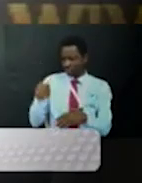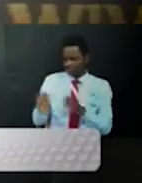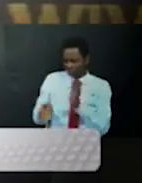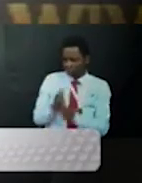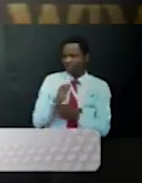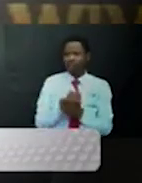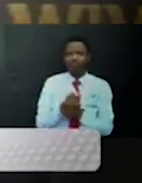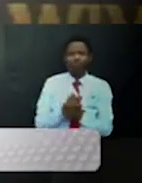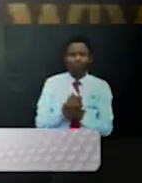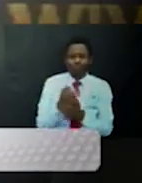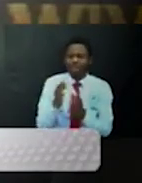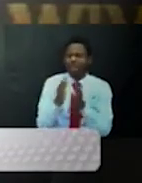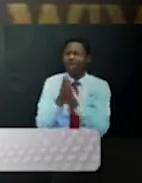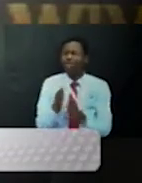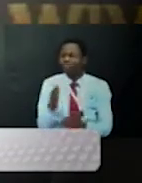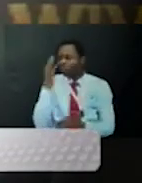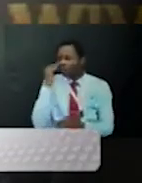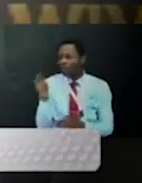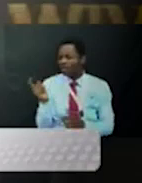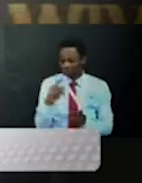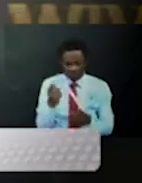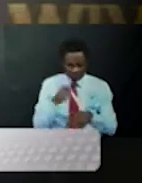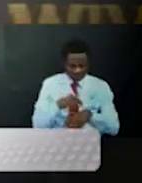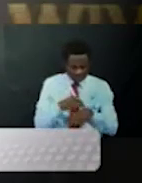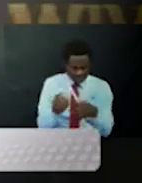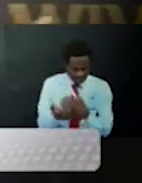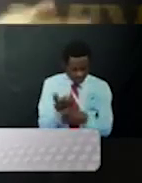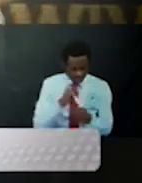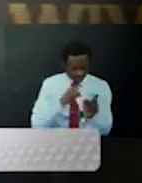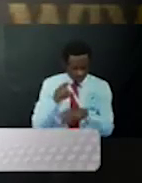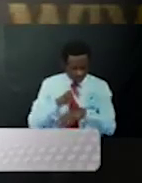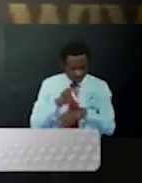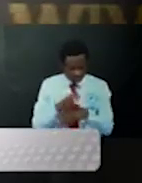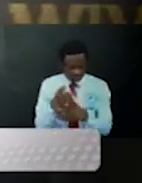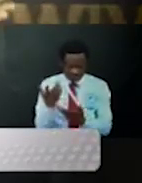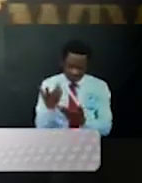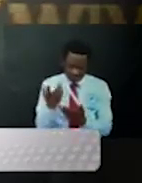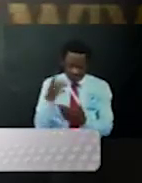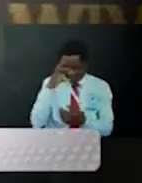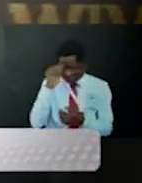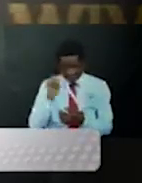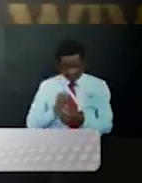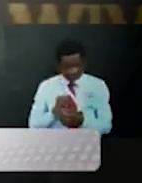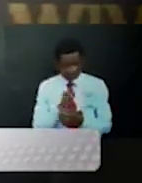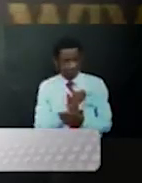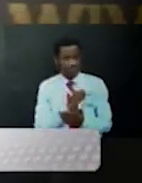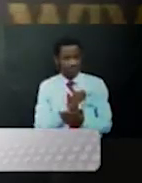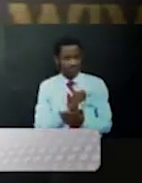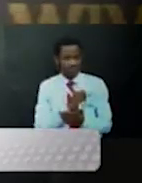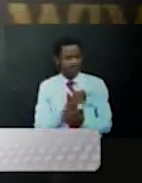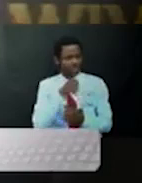I asked, why? Because we have to go to church. But the thought of the Good Samaritan just came to